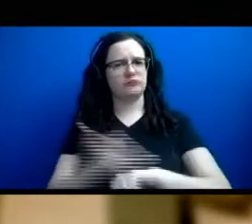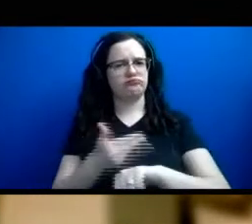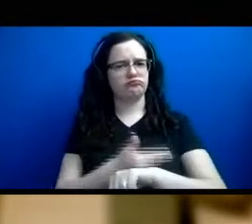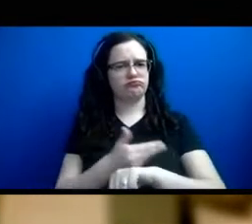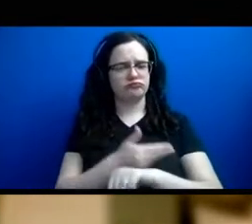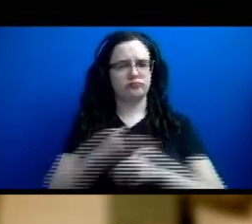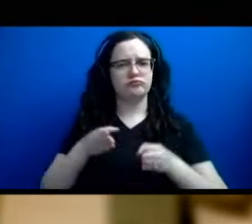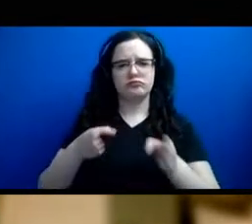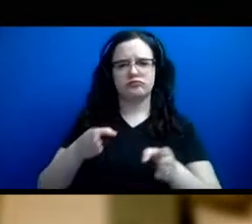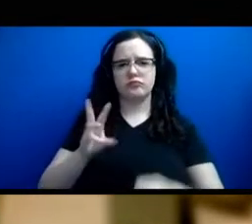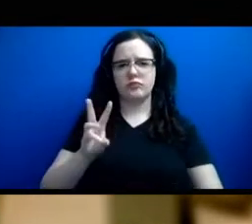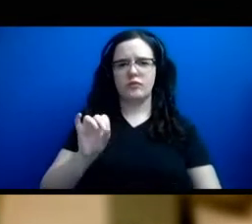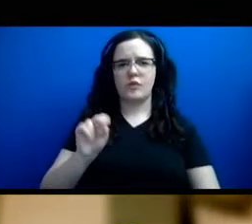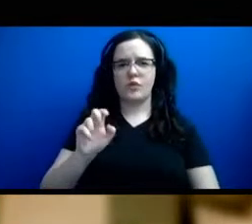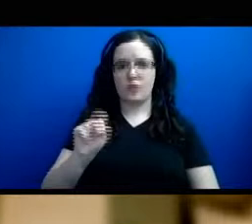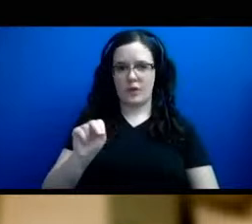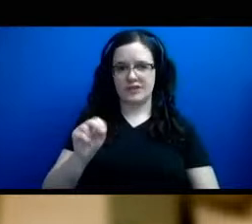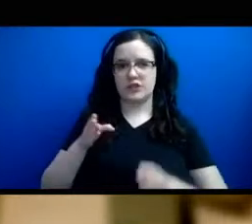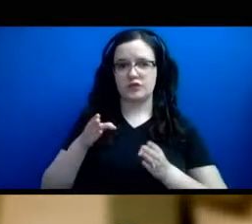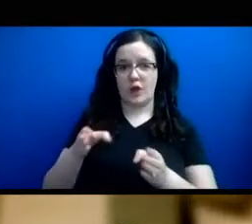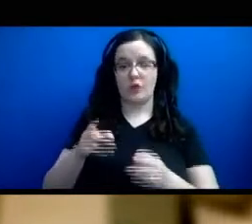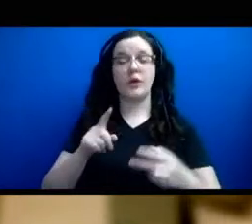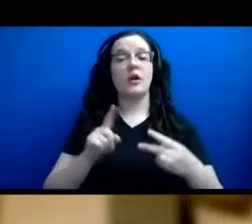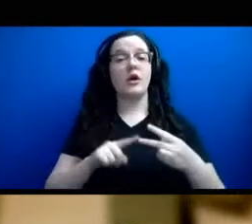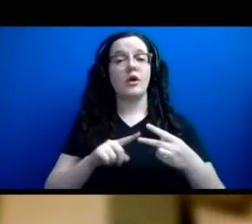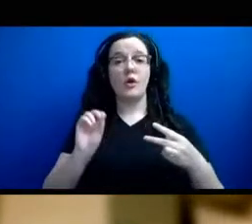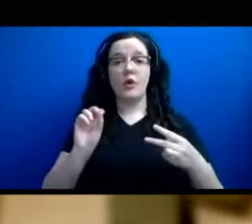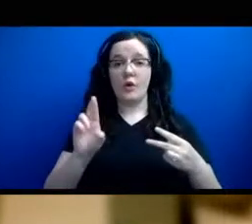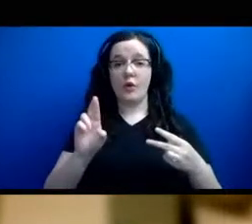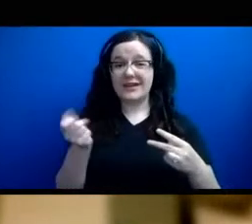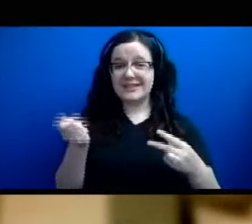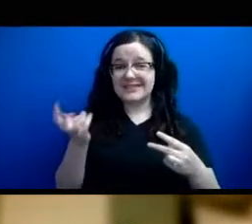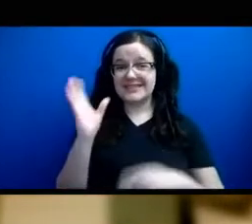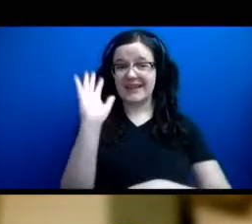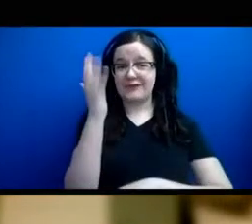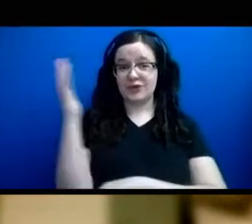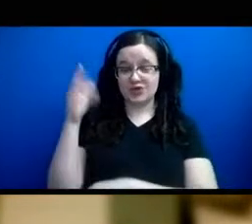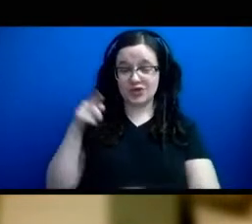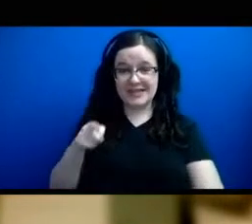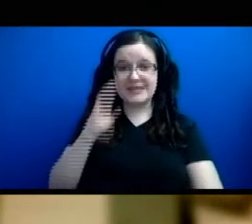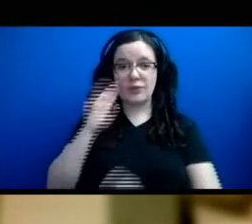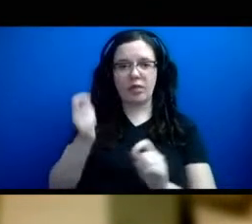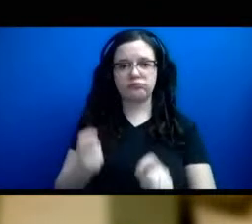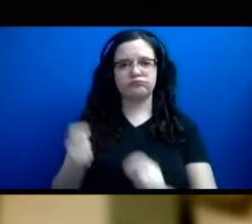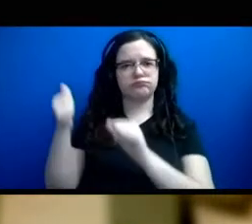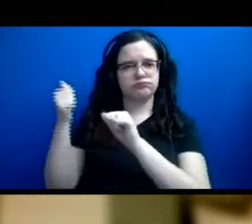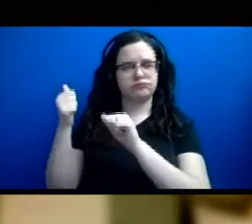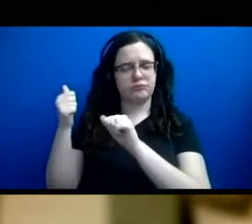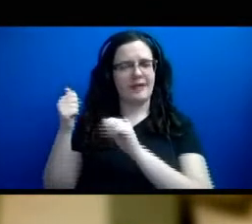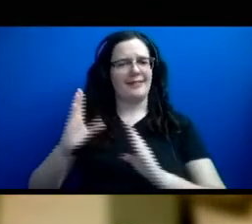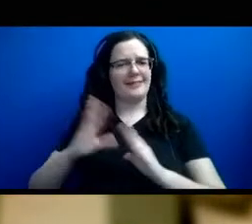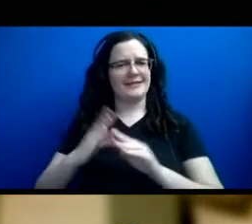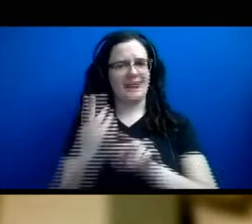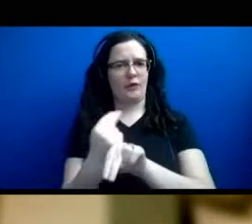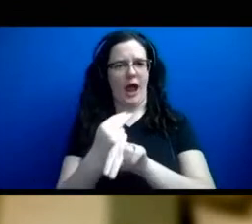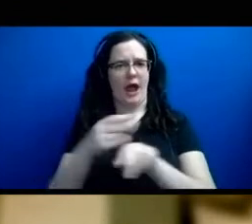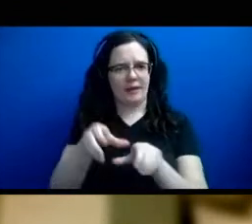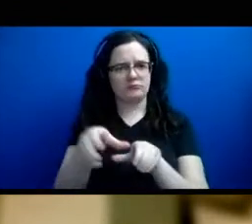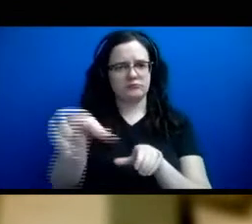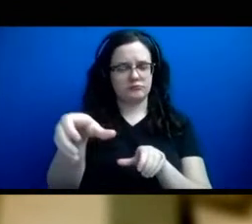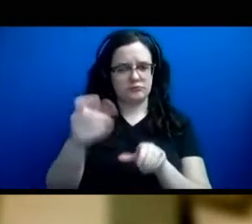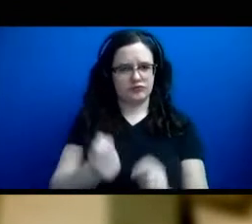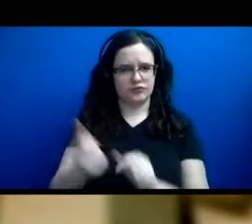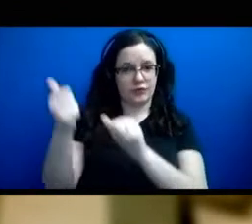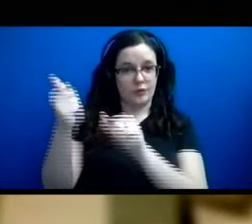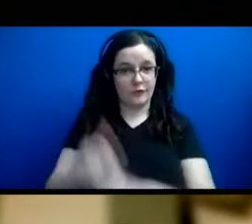removal of several trees in the town highway right-of-way. If you want your comments to be included in